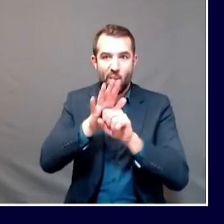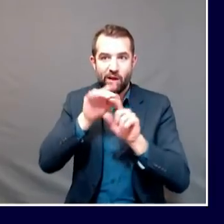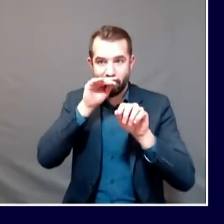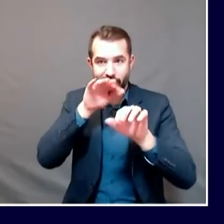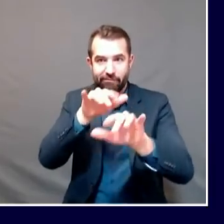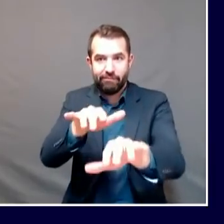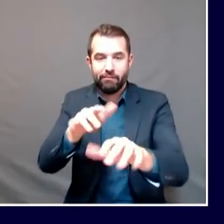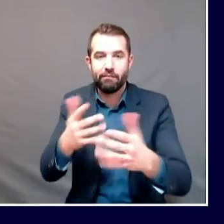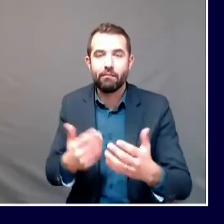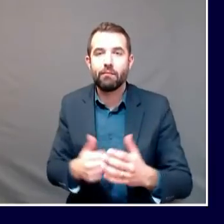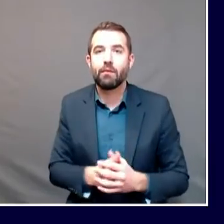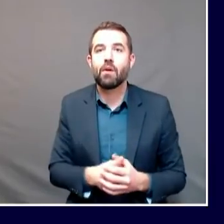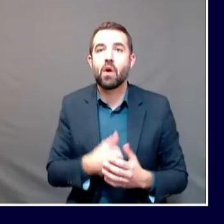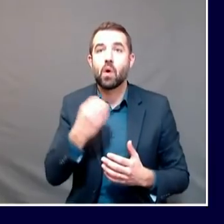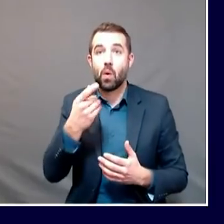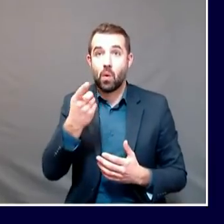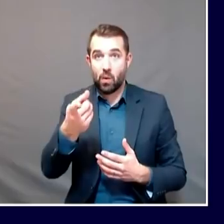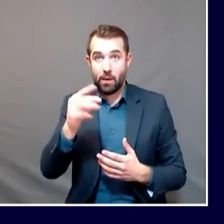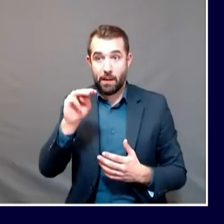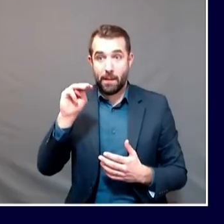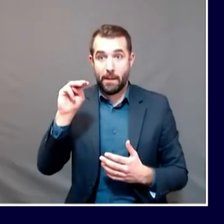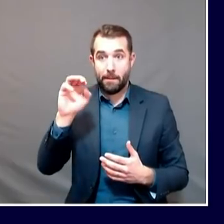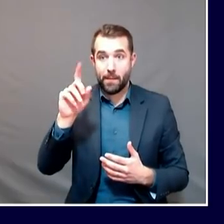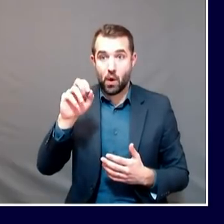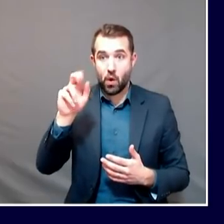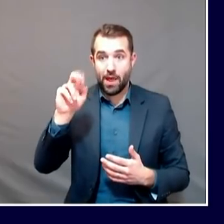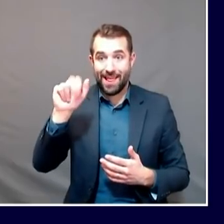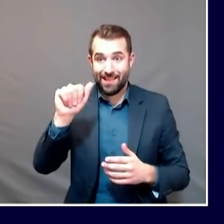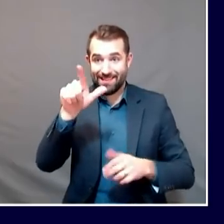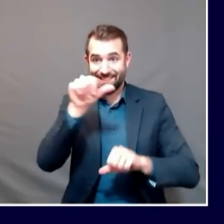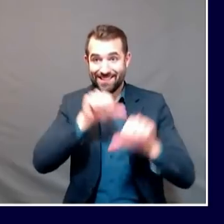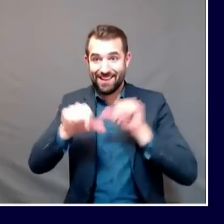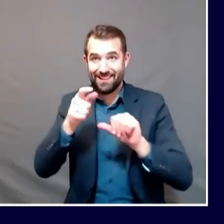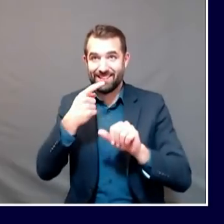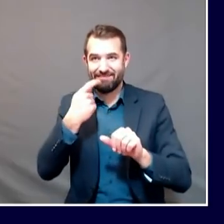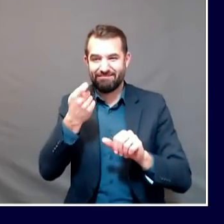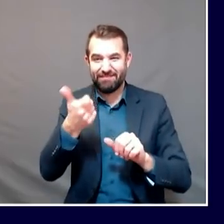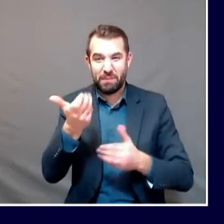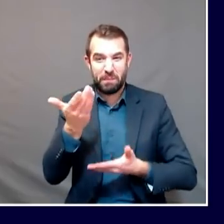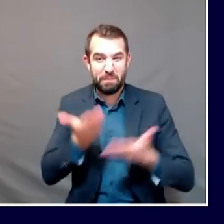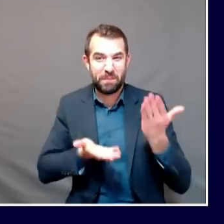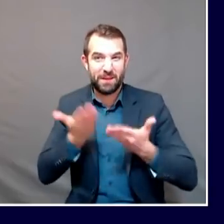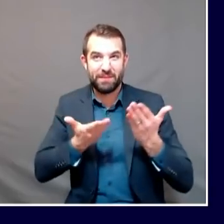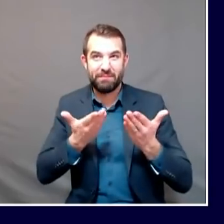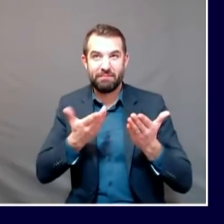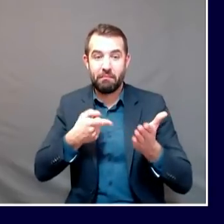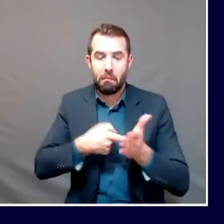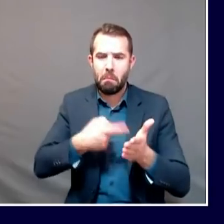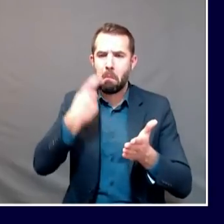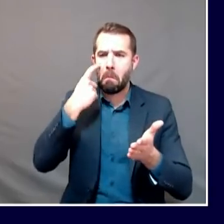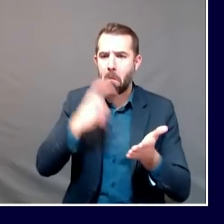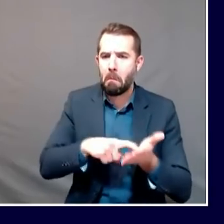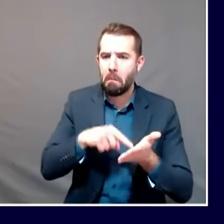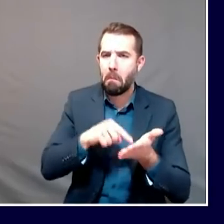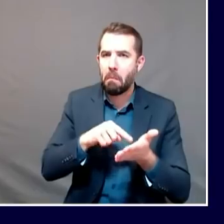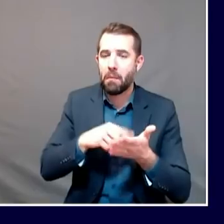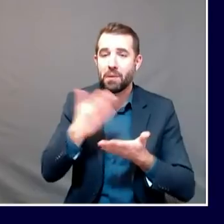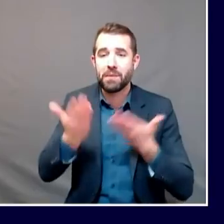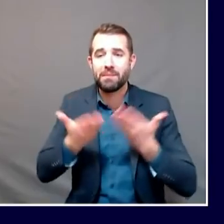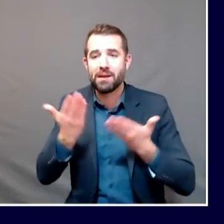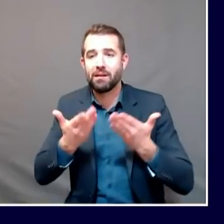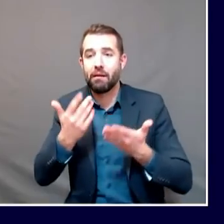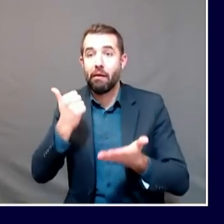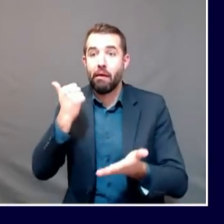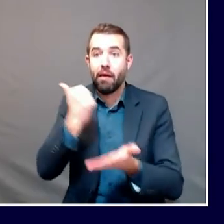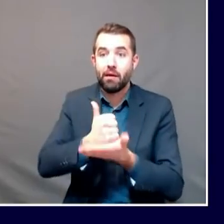real question, or the question behind your question, Patrick, is what will the rollout of the vaccine mean with respect to things like the